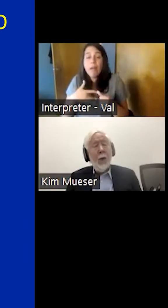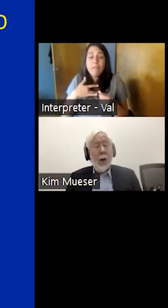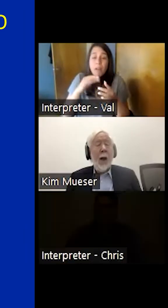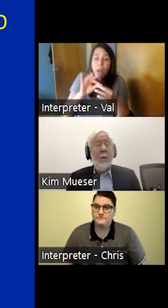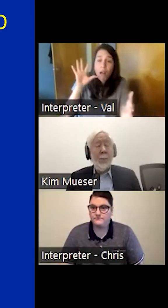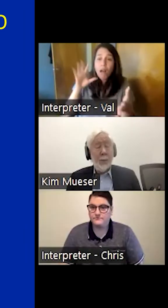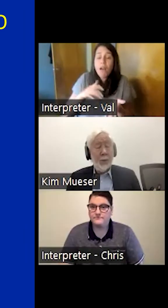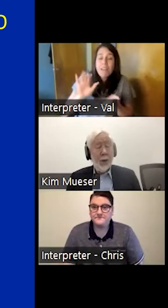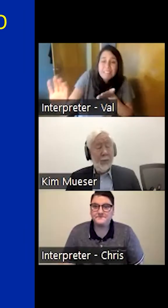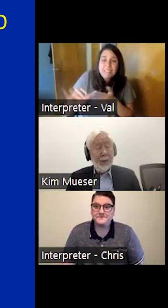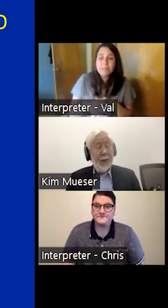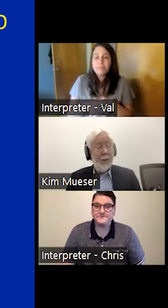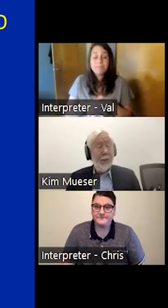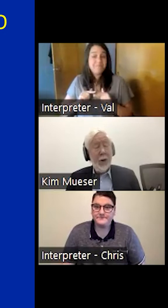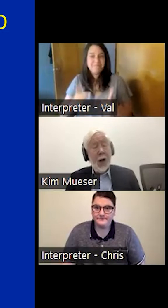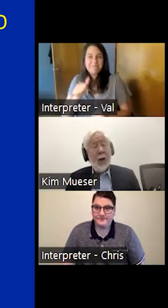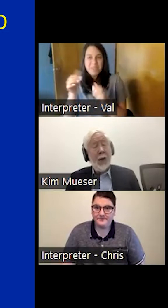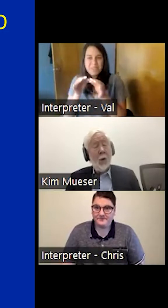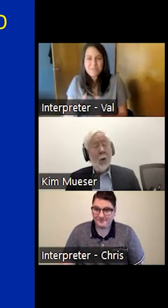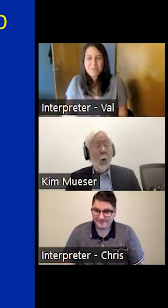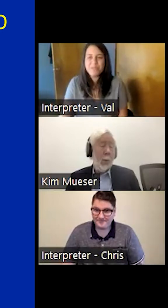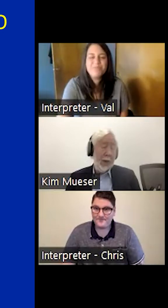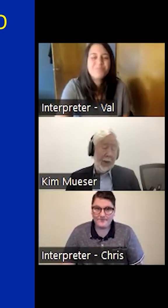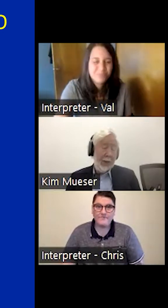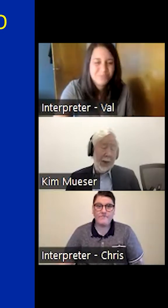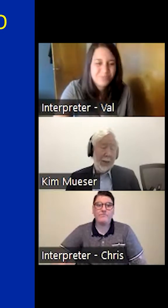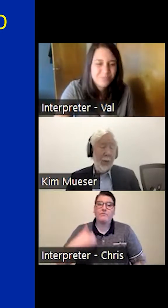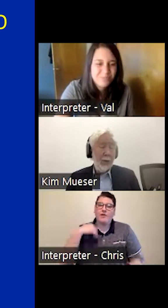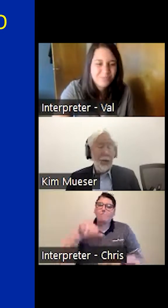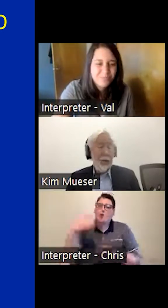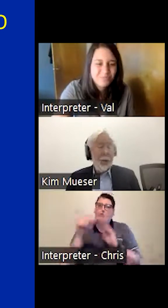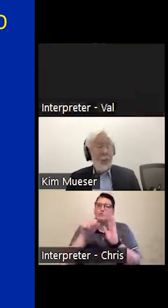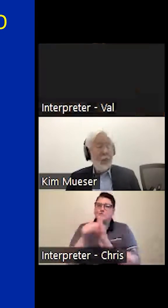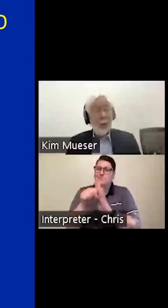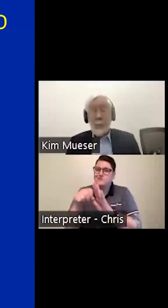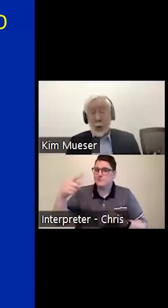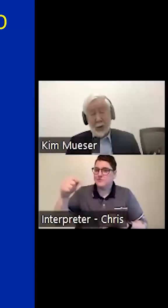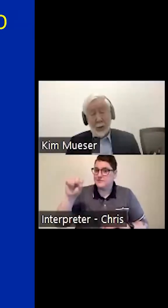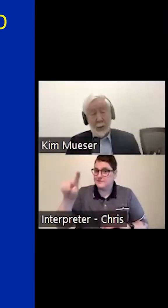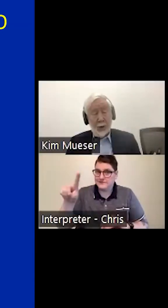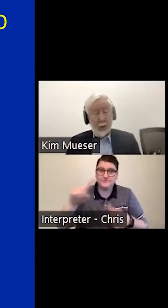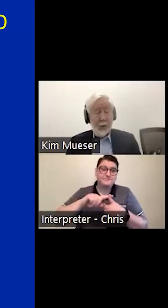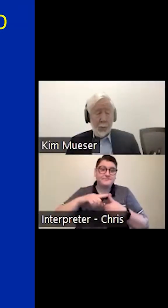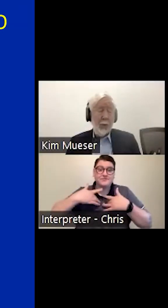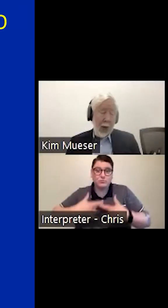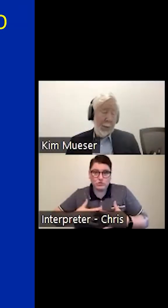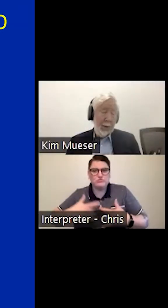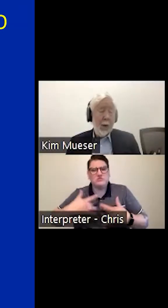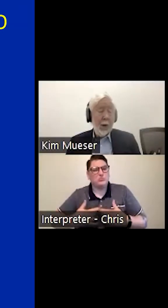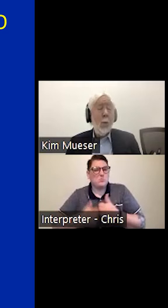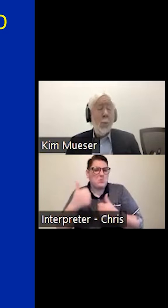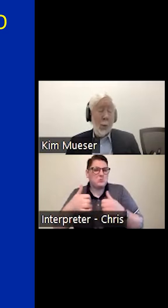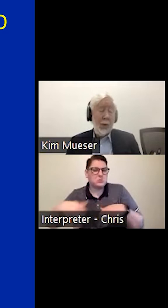There are other common symptoms of PTSD that are not incorporated into the diagnosis. Those include depression. Depression is the most